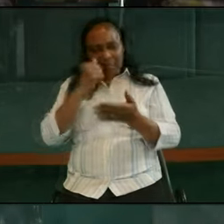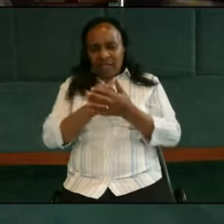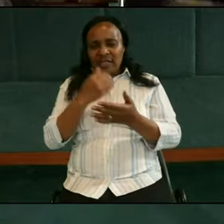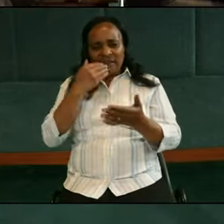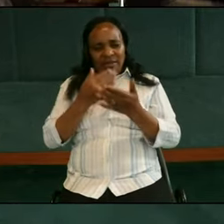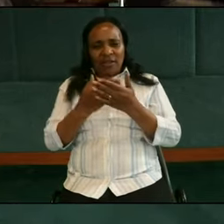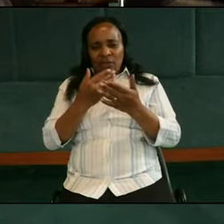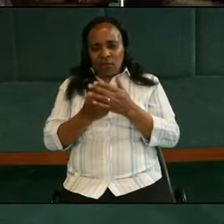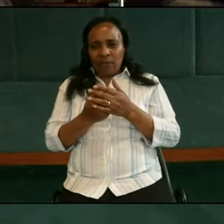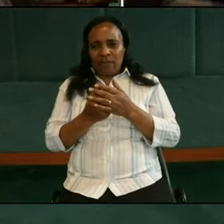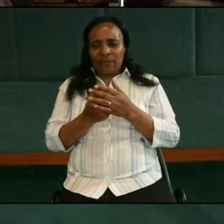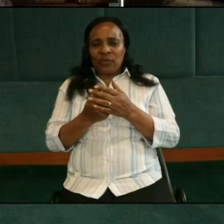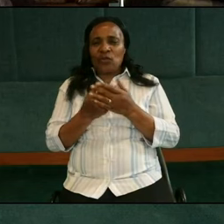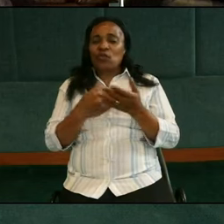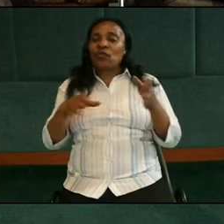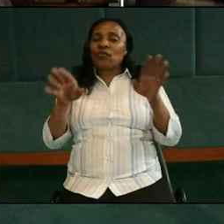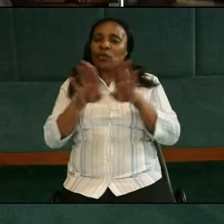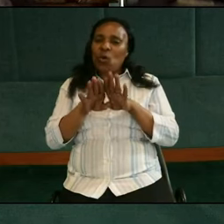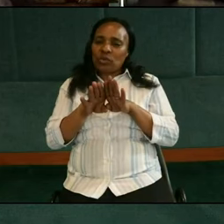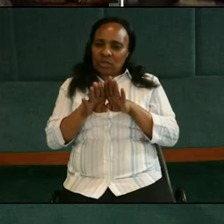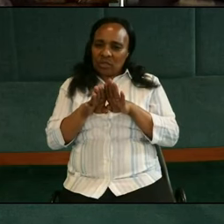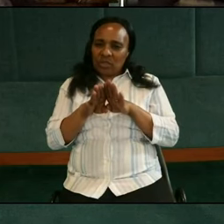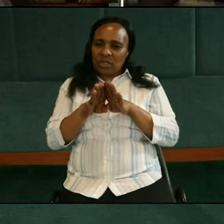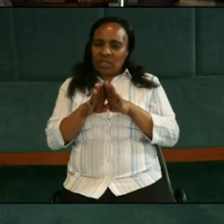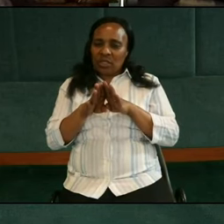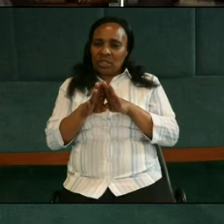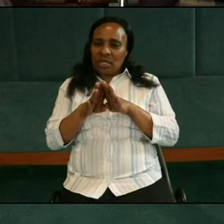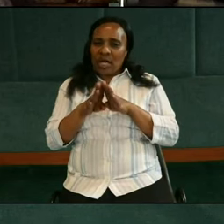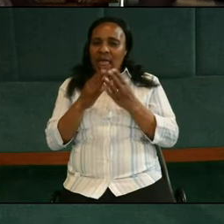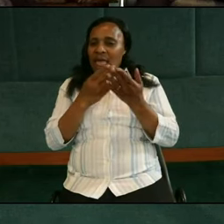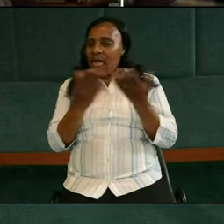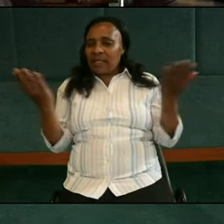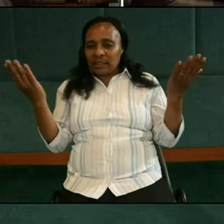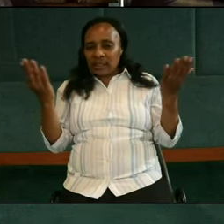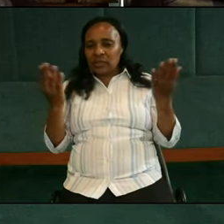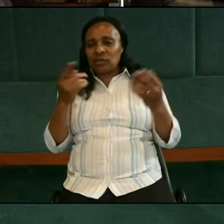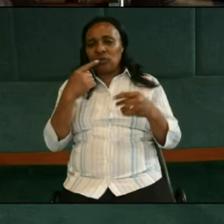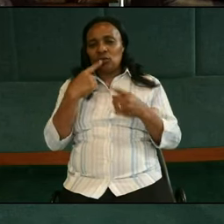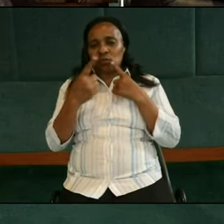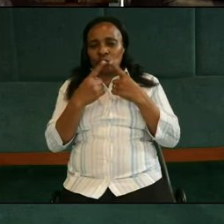that. Just to finish up, parting shot, anything you have to say?